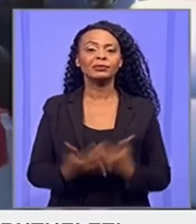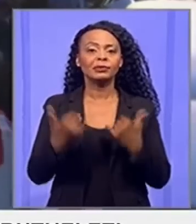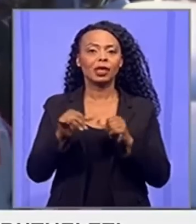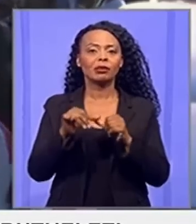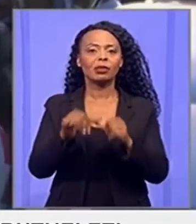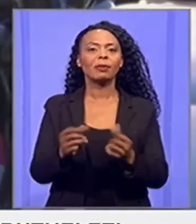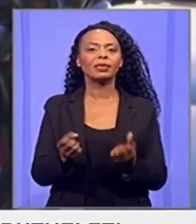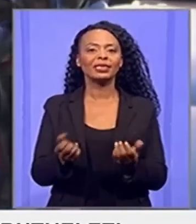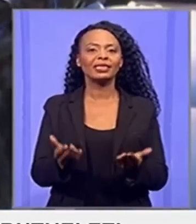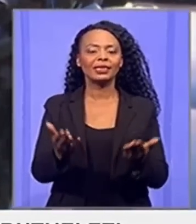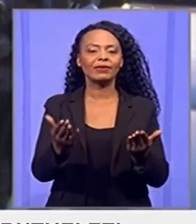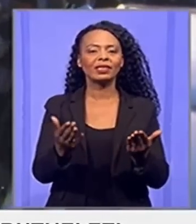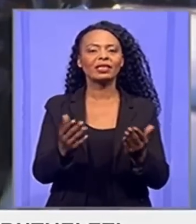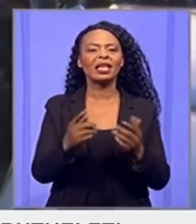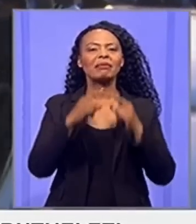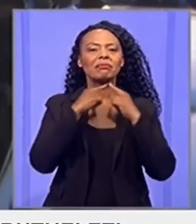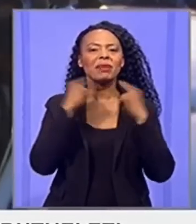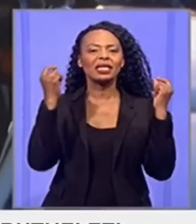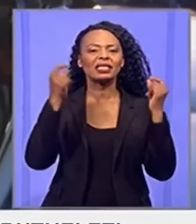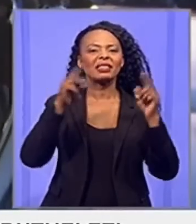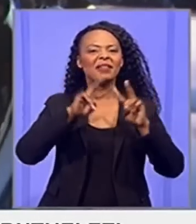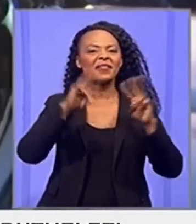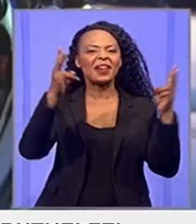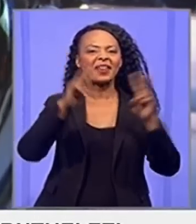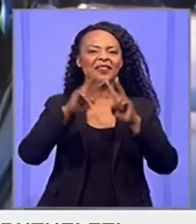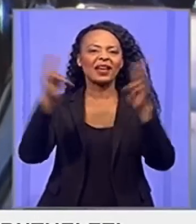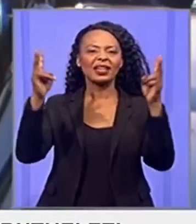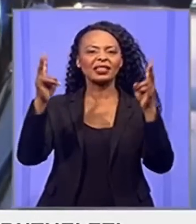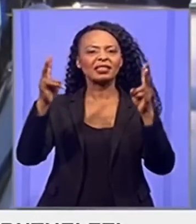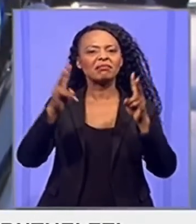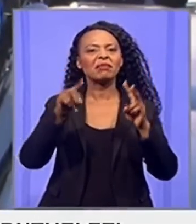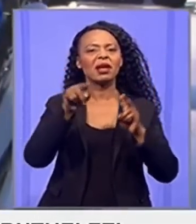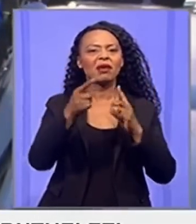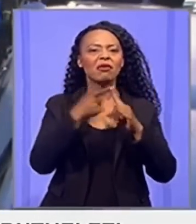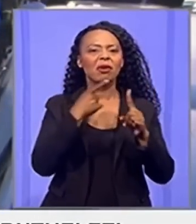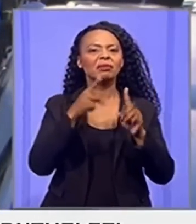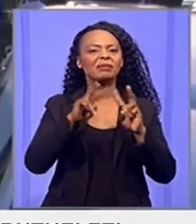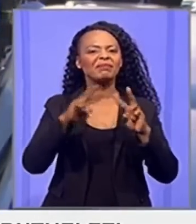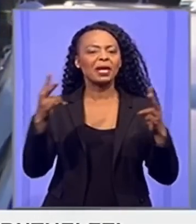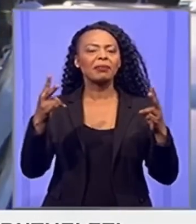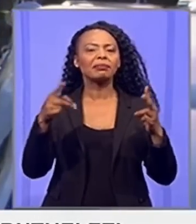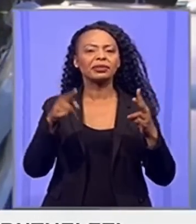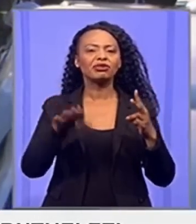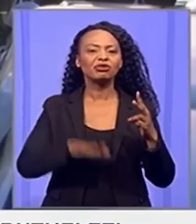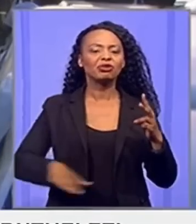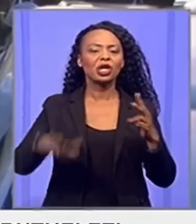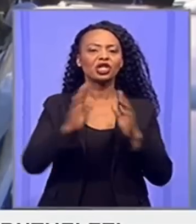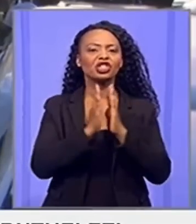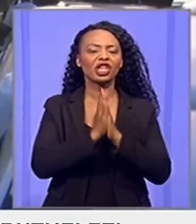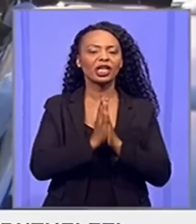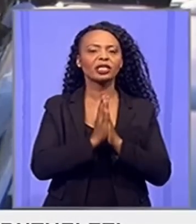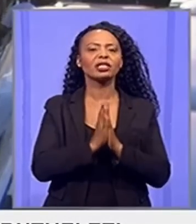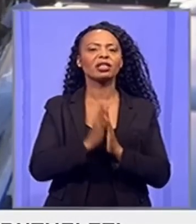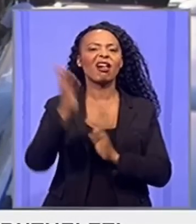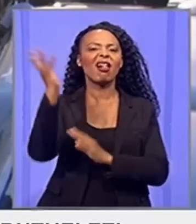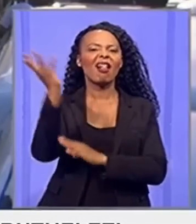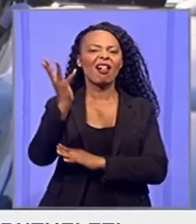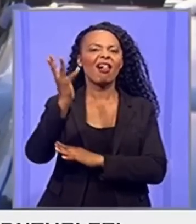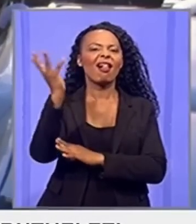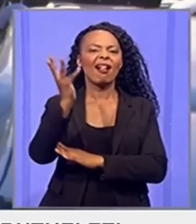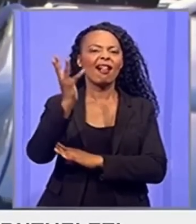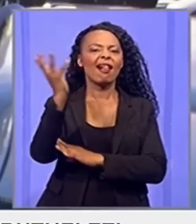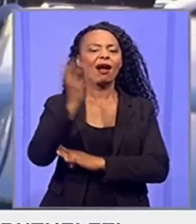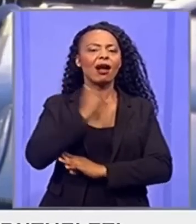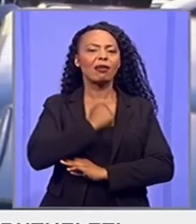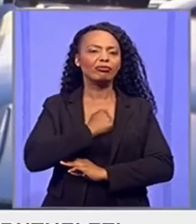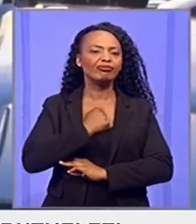le gore go na le baruti ba ba fapafapaneng ba ba tswang ko diphuthegong tse di harologaneng mme bona ba neelana kgotsa ba tlile ka matshediso